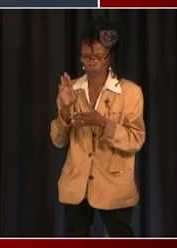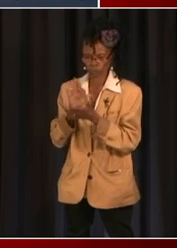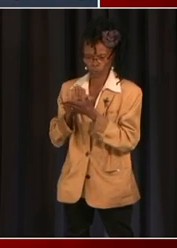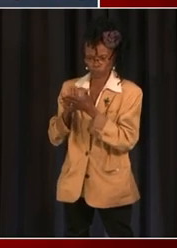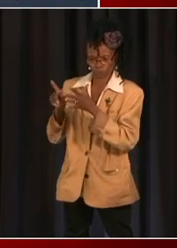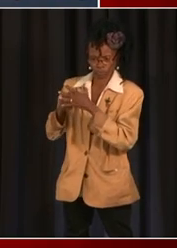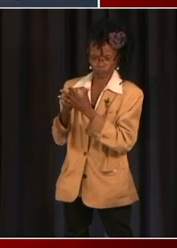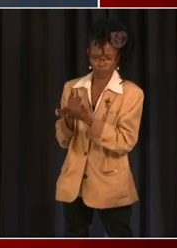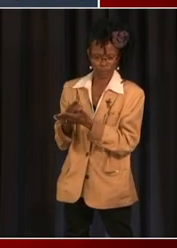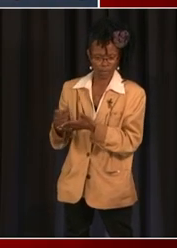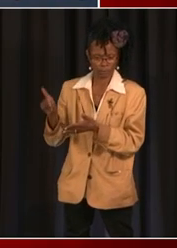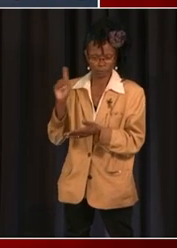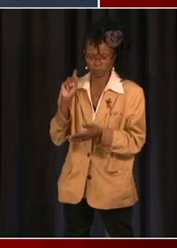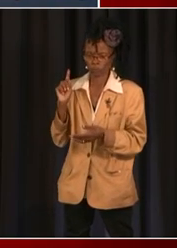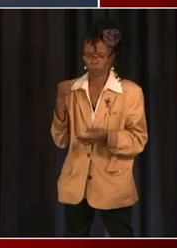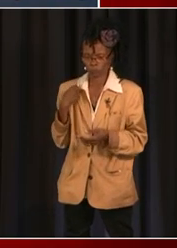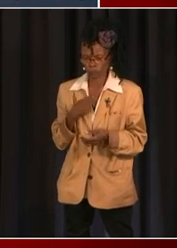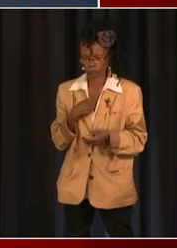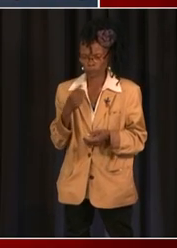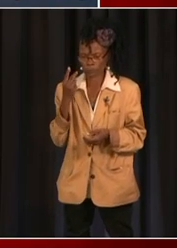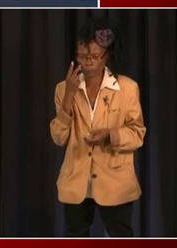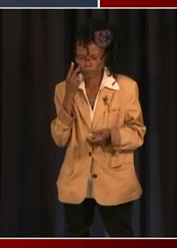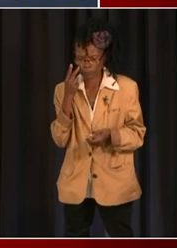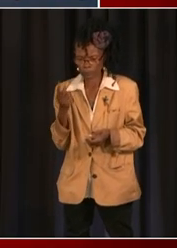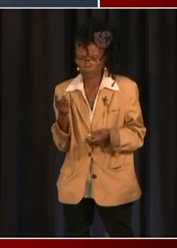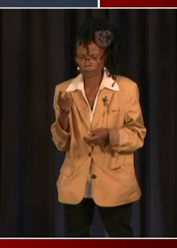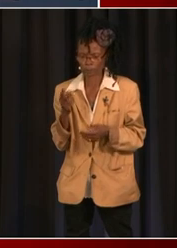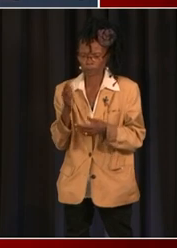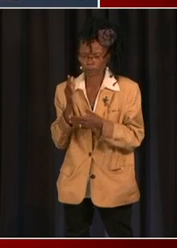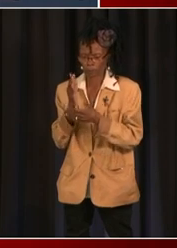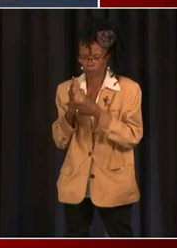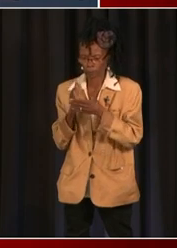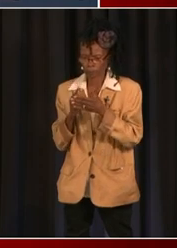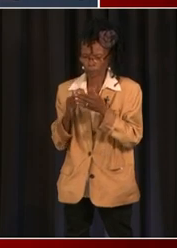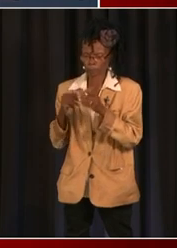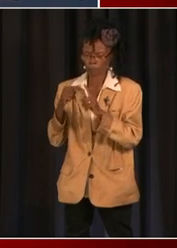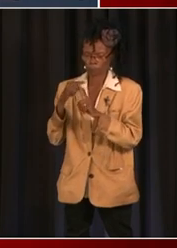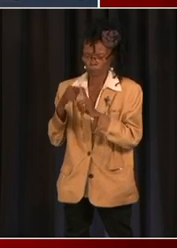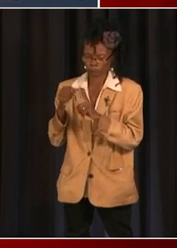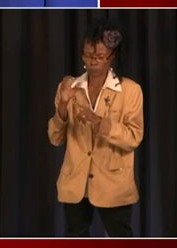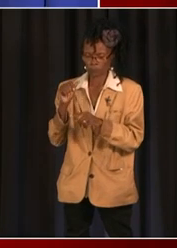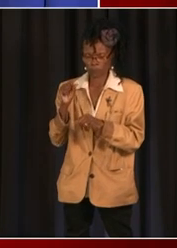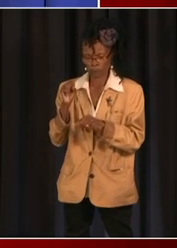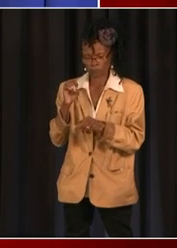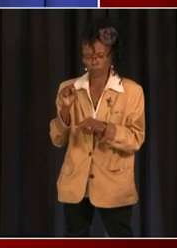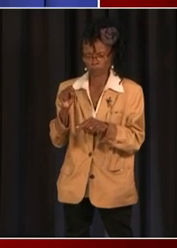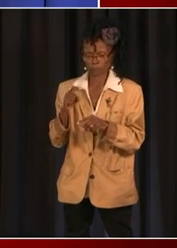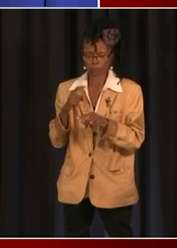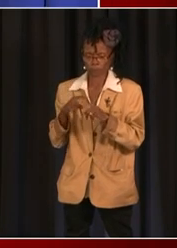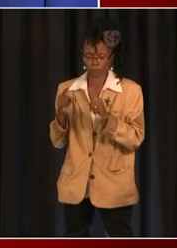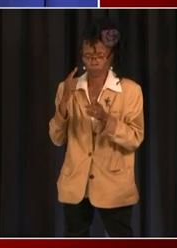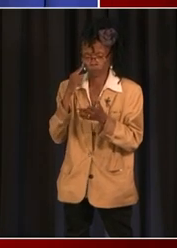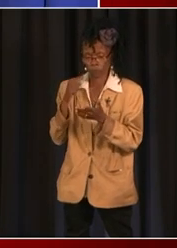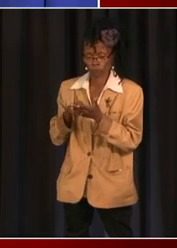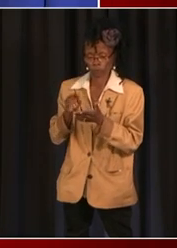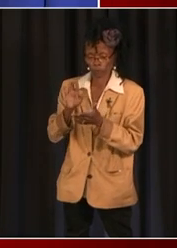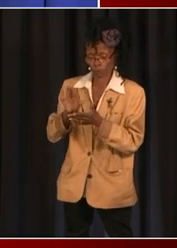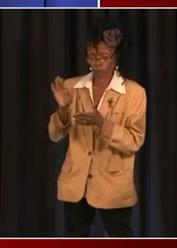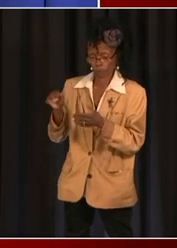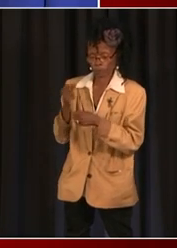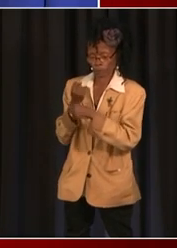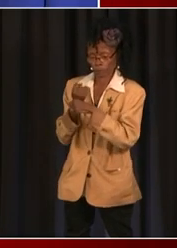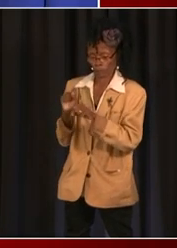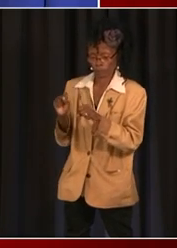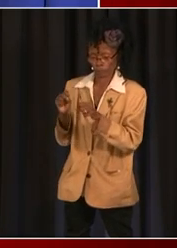are seeing some positive cases among students and children in those schools. And what we are seeing is that their safety protocols are being